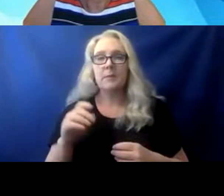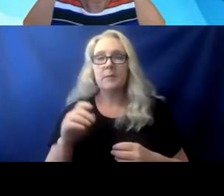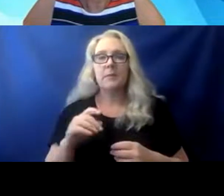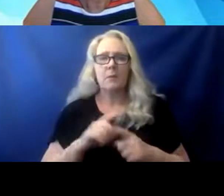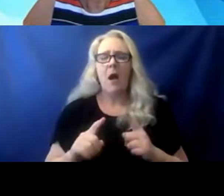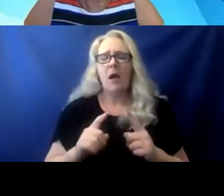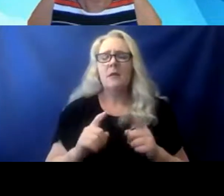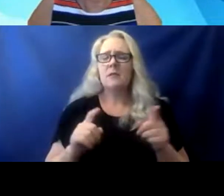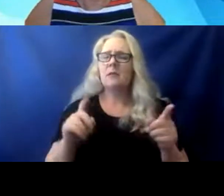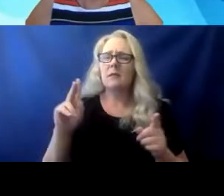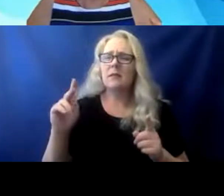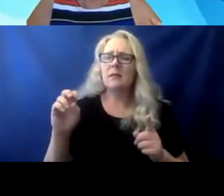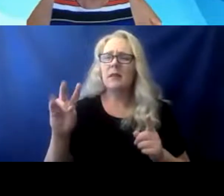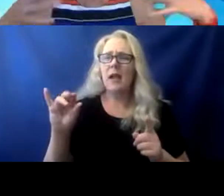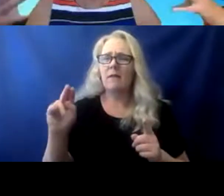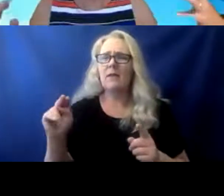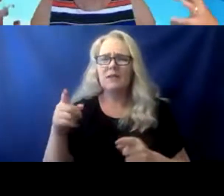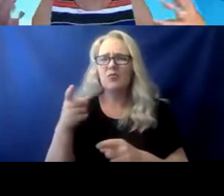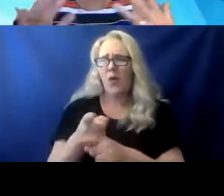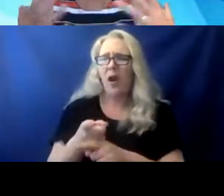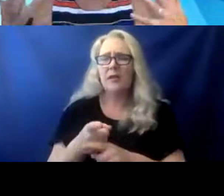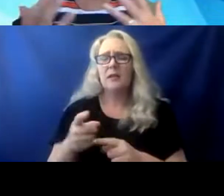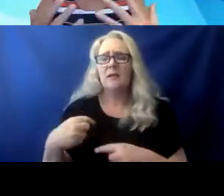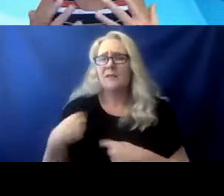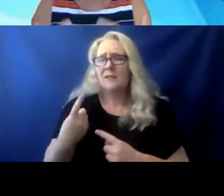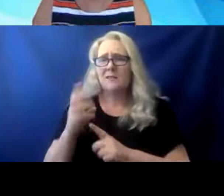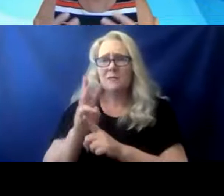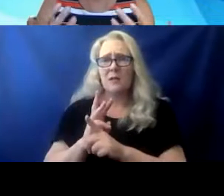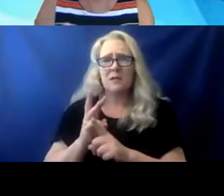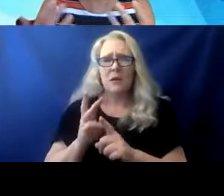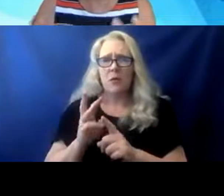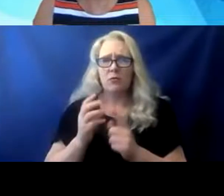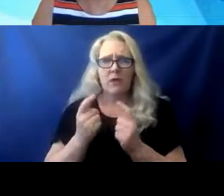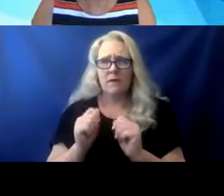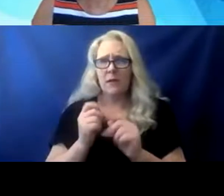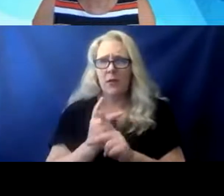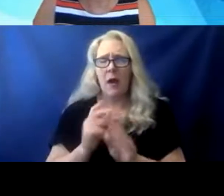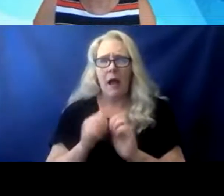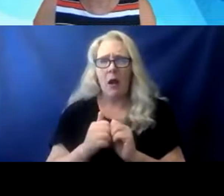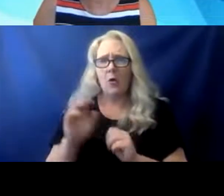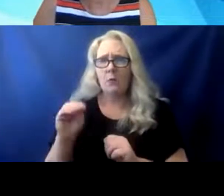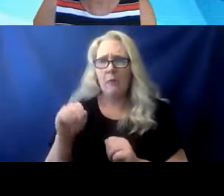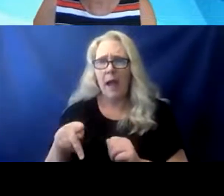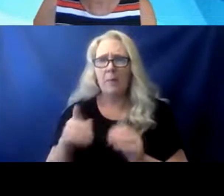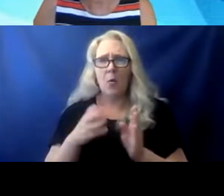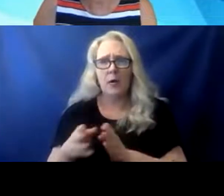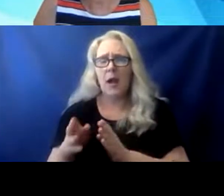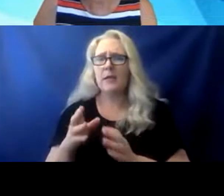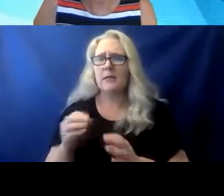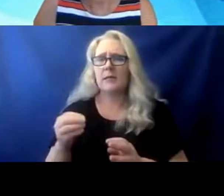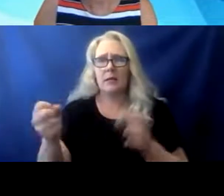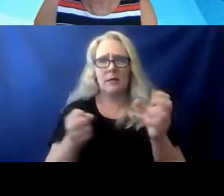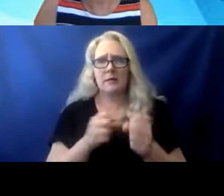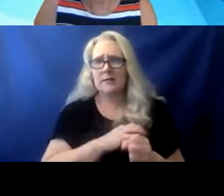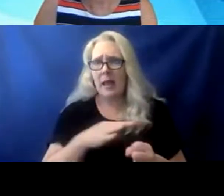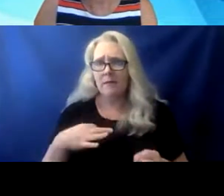right, that the last 6 months have really been about how do we map and organize, and then frankly, resource, get the staffing or the